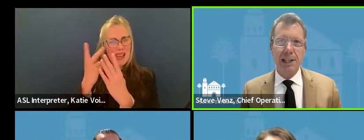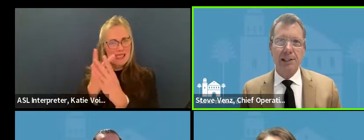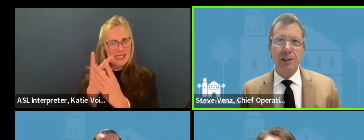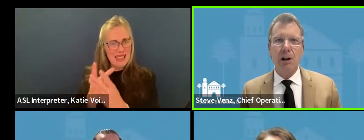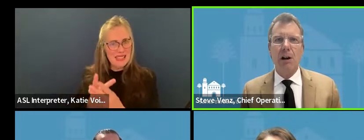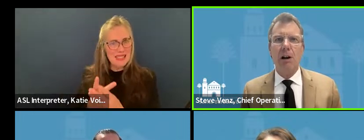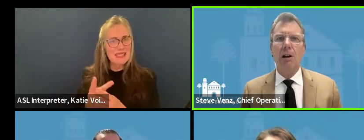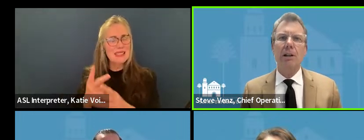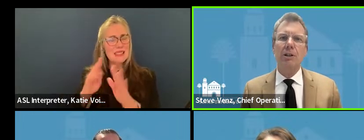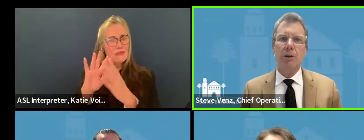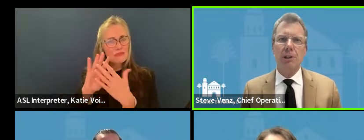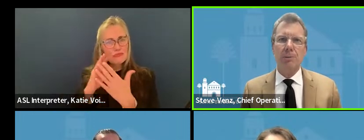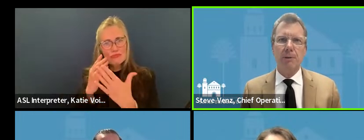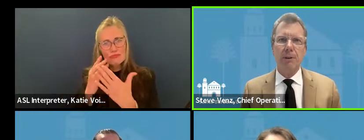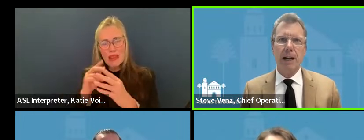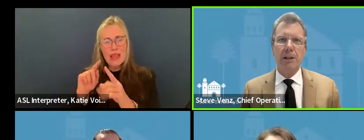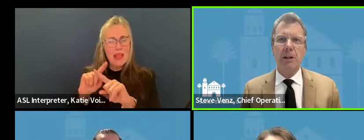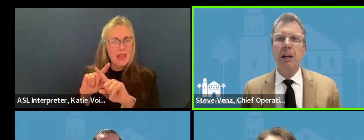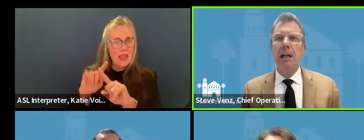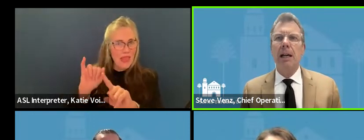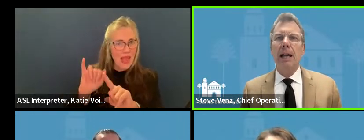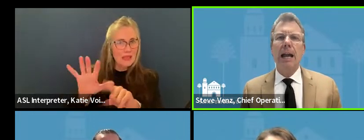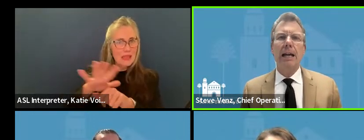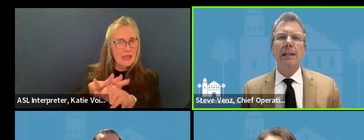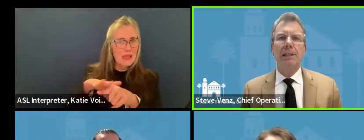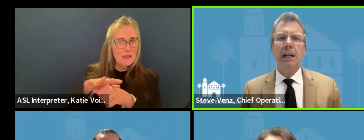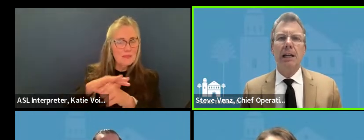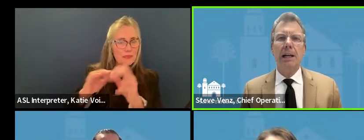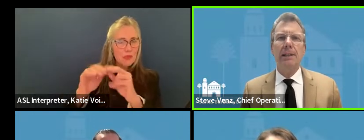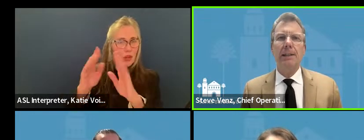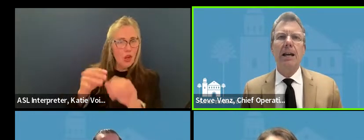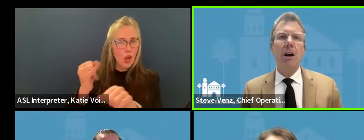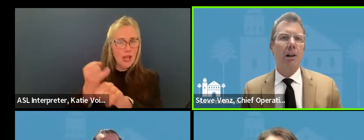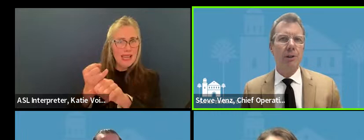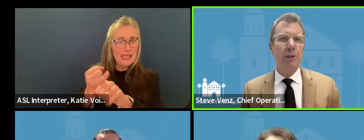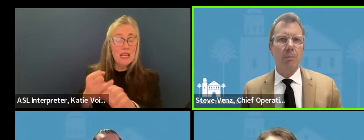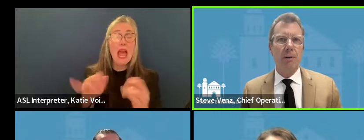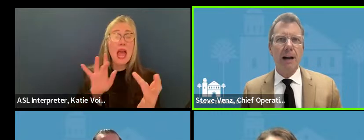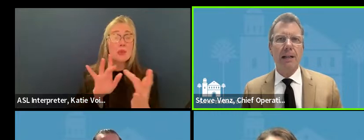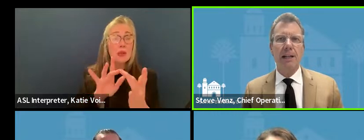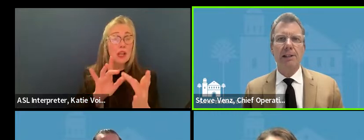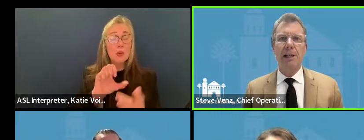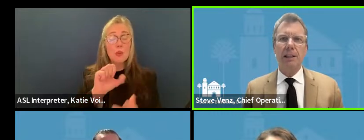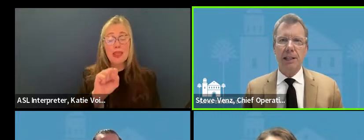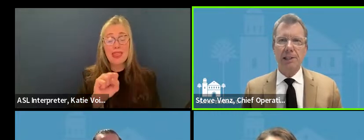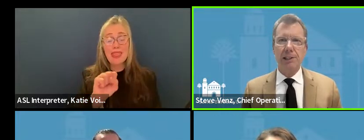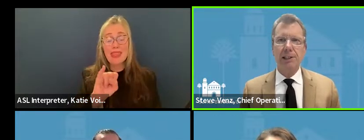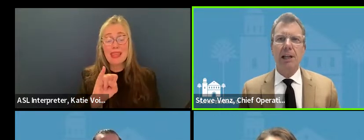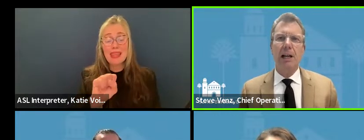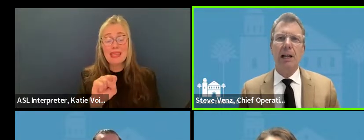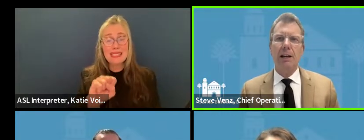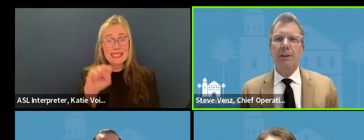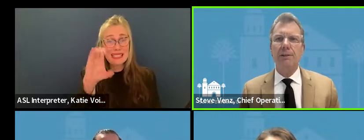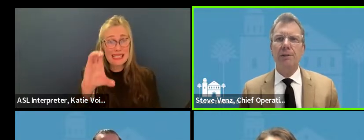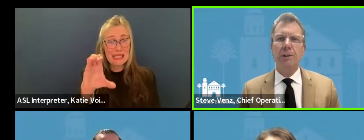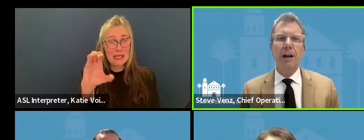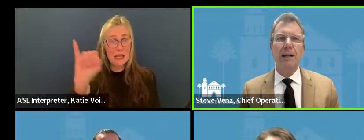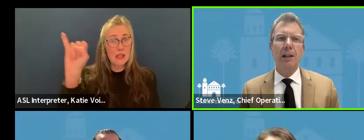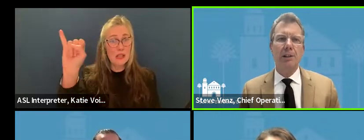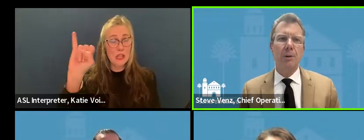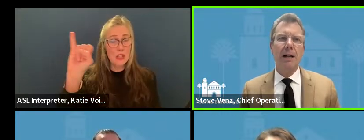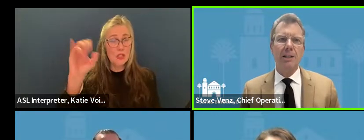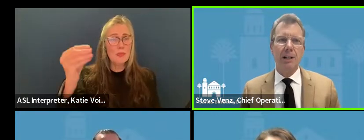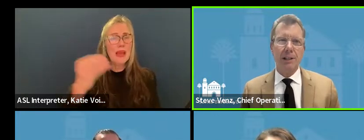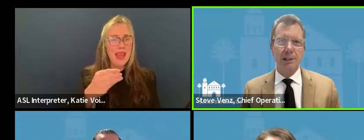with CISC, our insurance provider, and they also provided us a list of